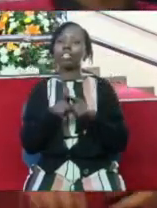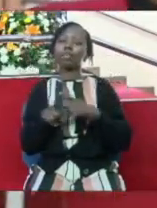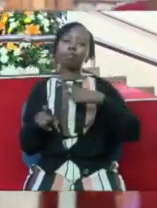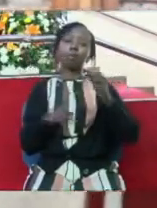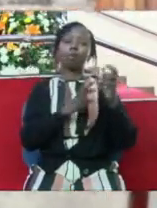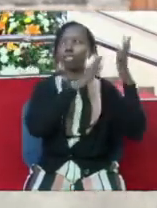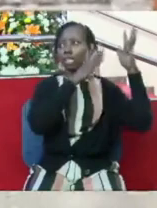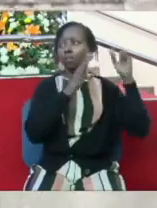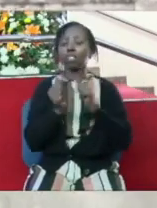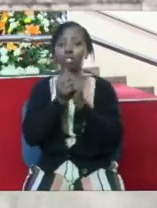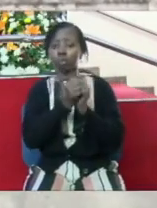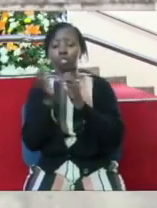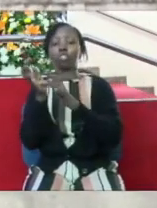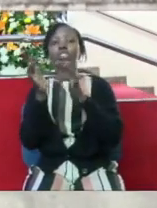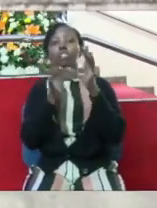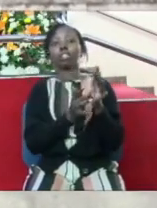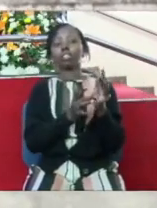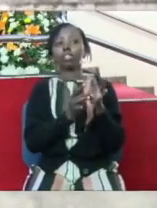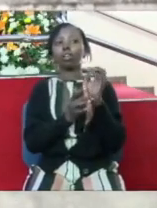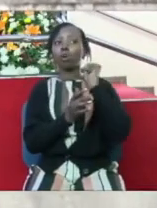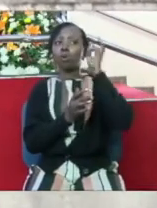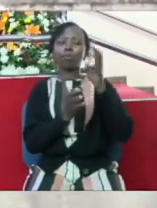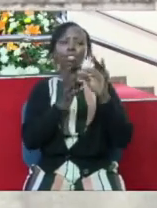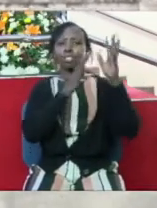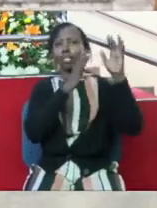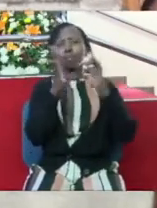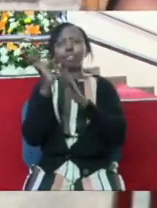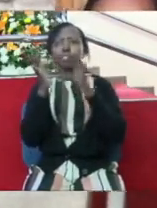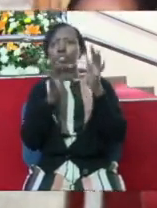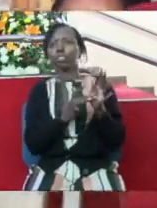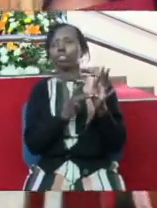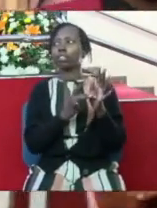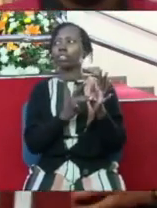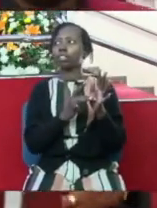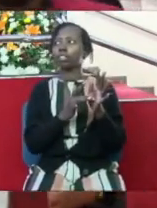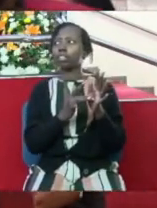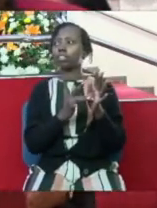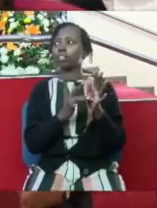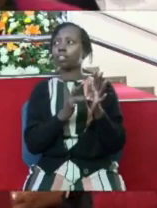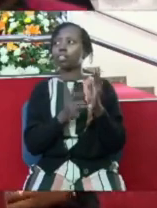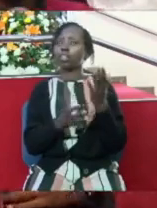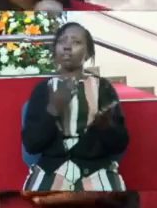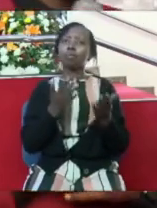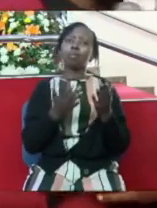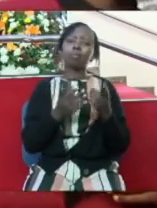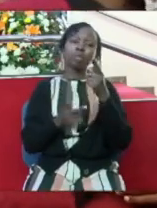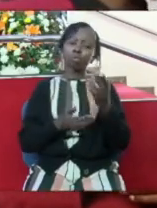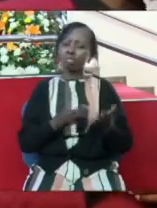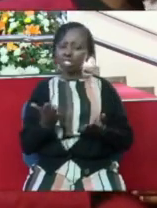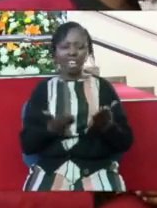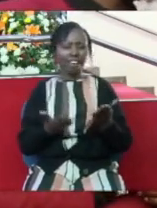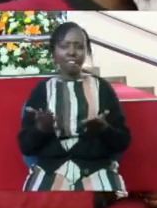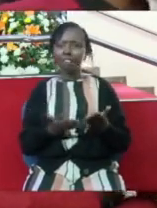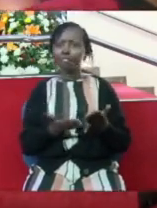ukisherekea pamoja naye. You'll go rejoicing with him. Utaenda ukisherekea pamoja naye. You've been serving from empty. Ulikuwa toa